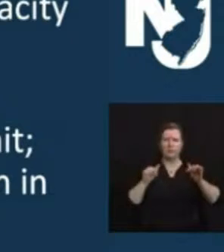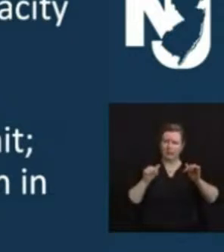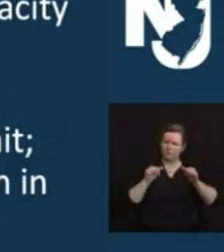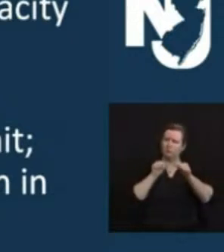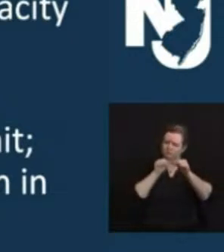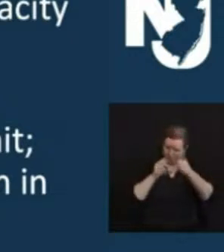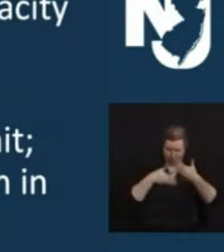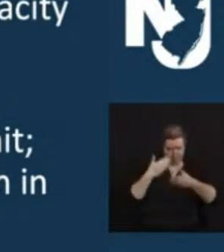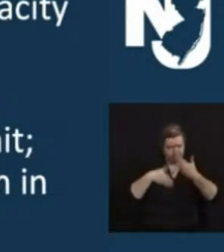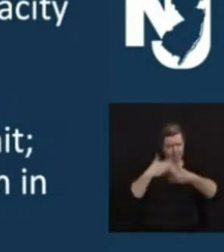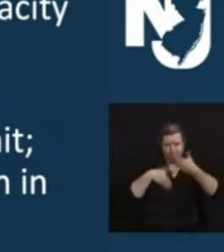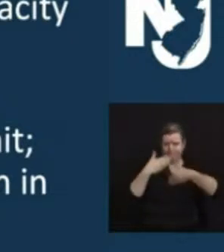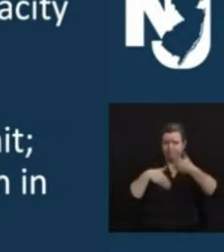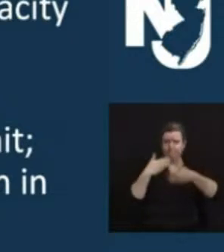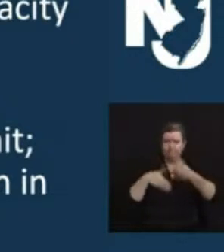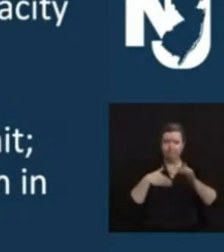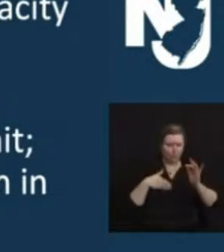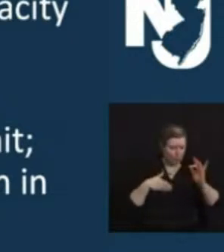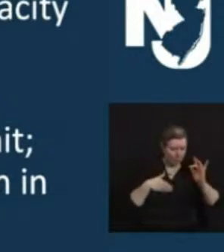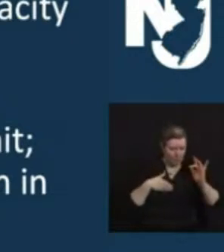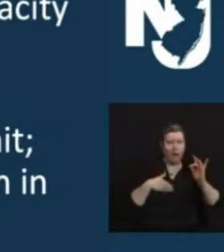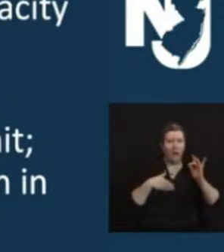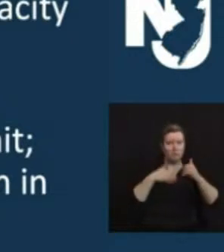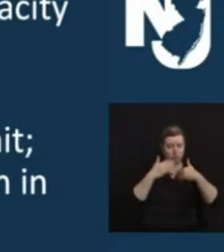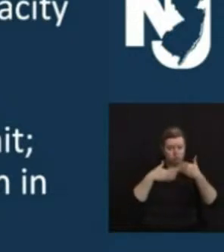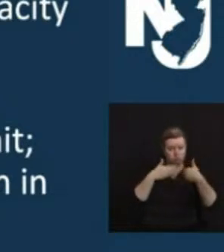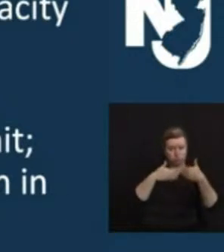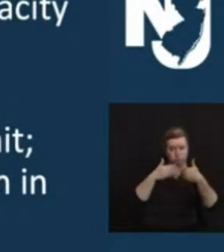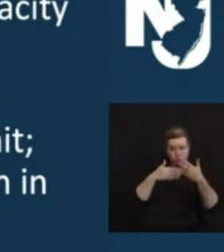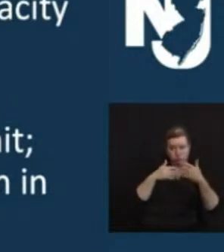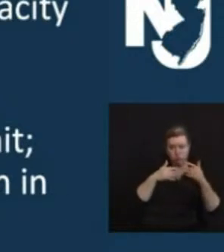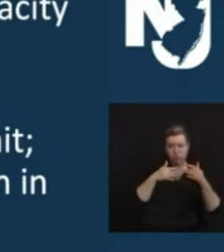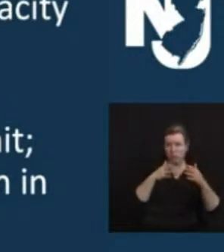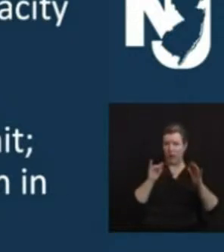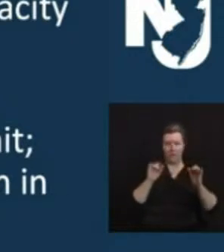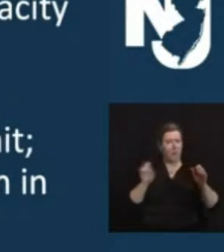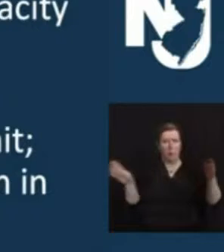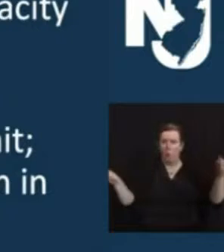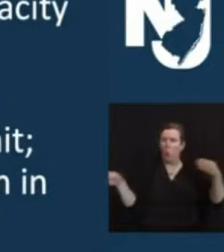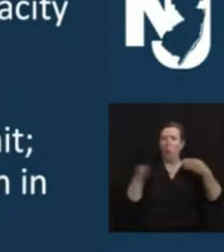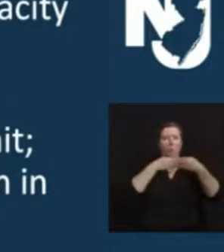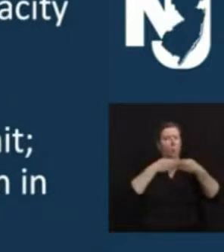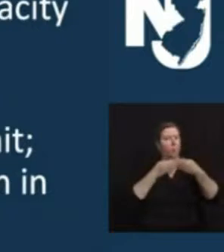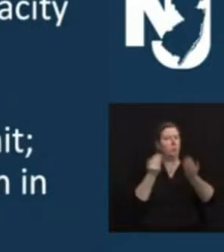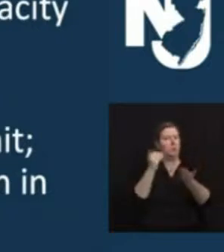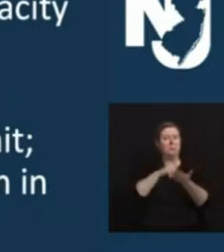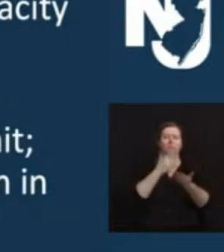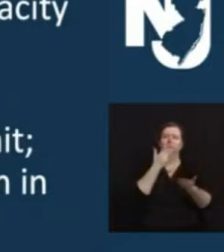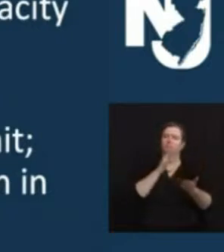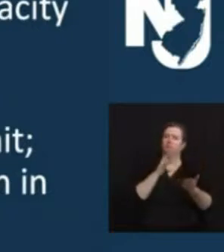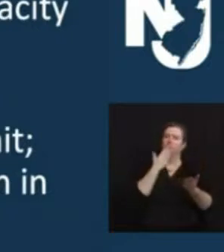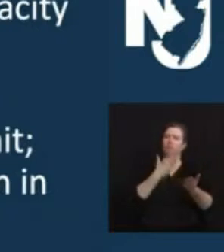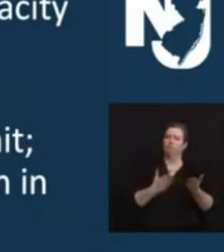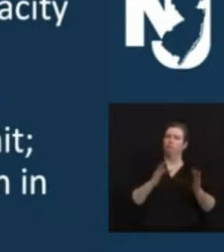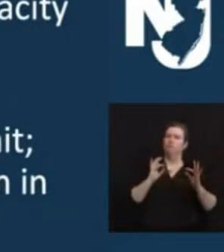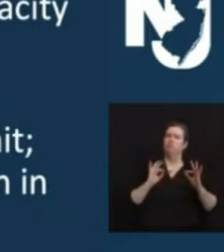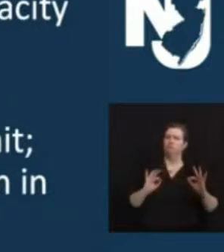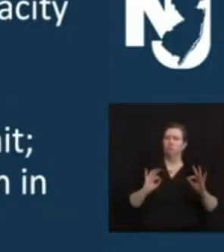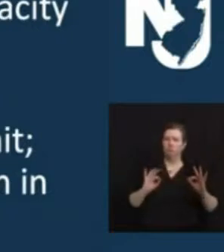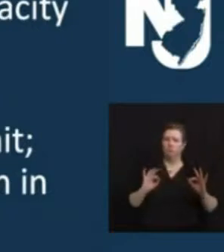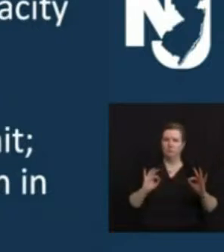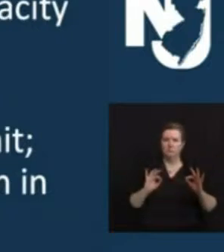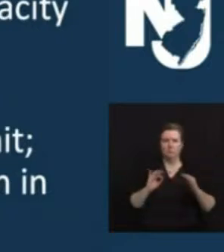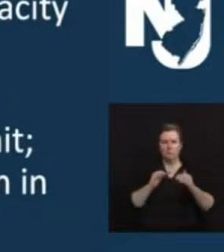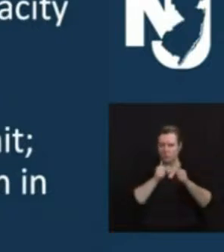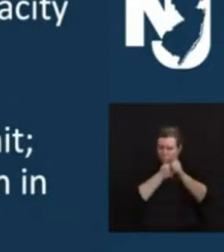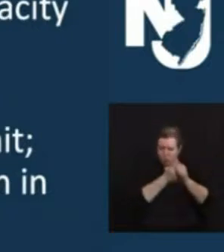we opened indoor dining responsibly, never once have we had to reduce capacity. And now, because of your compliance, we can further